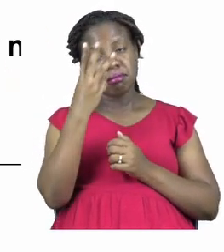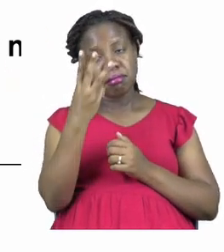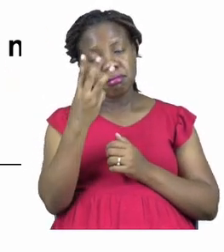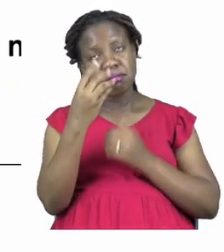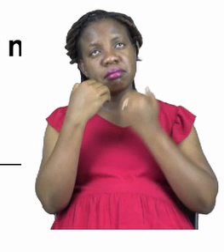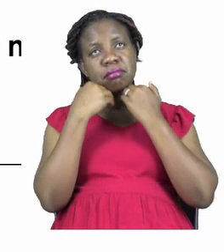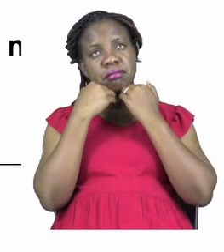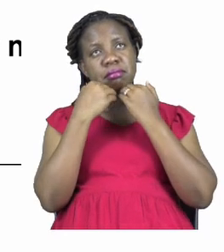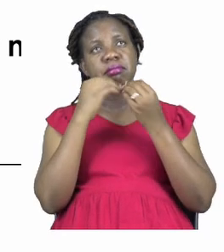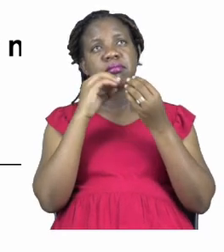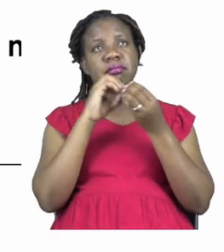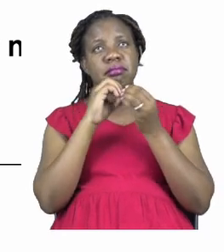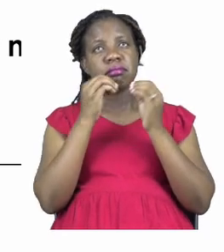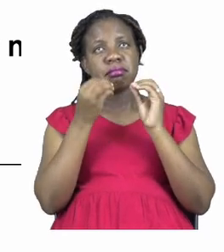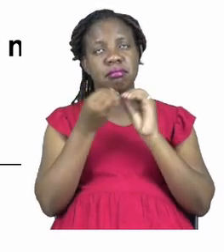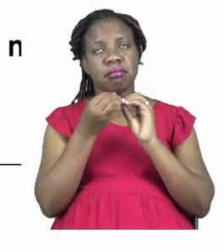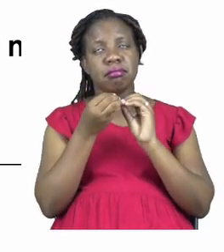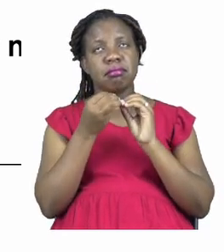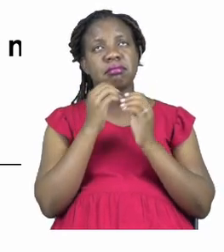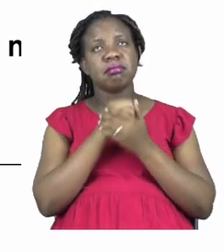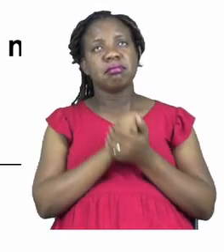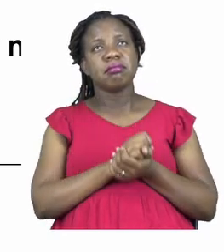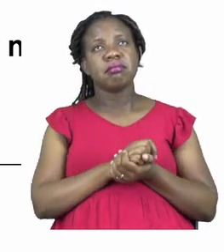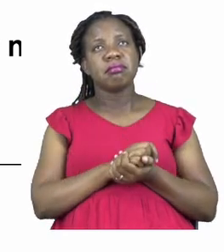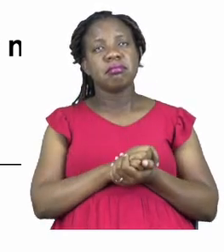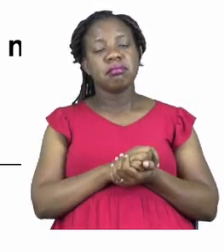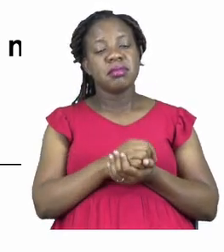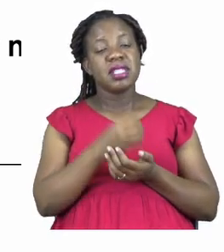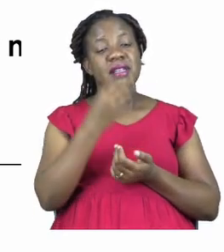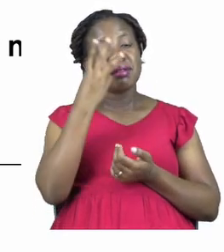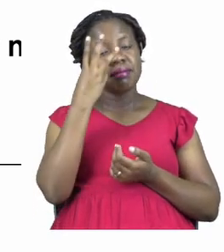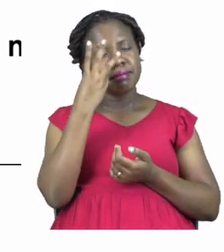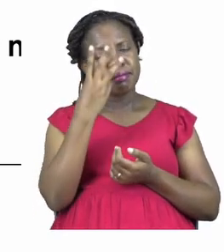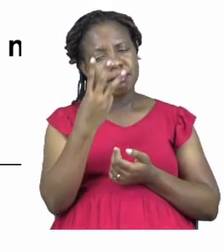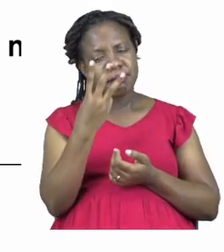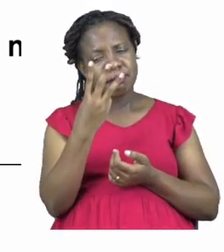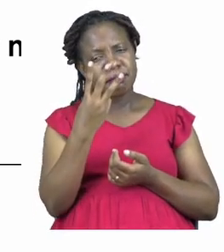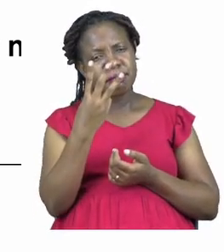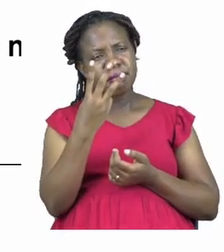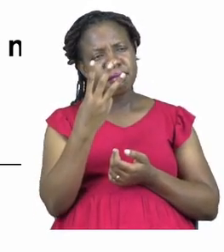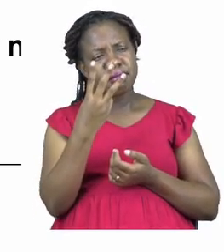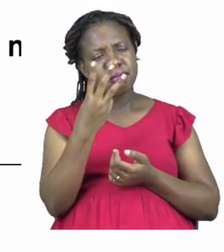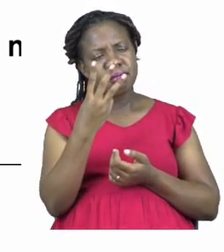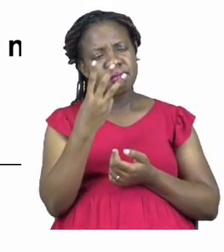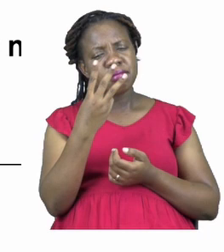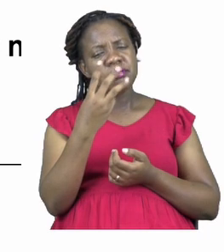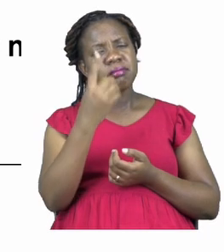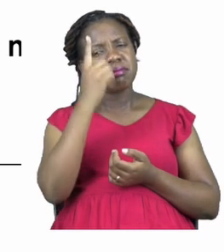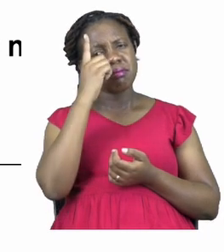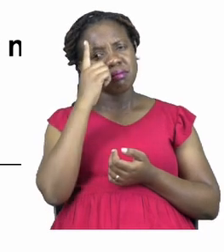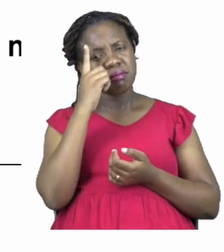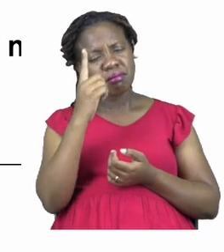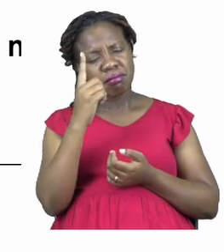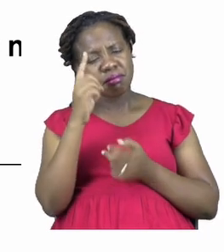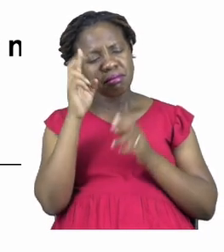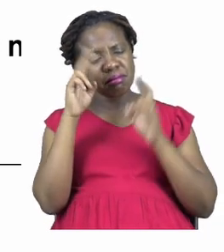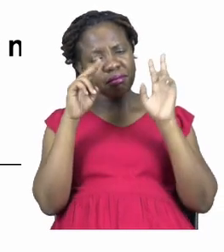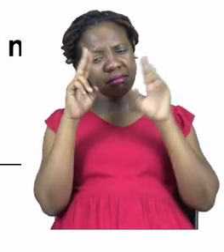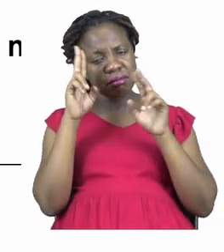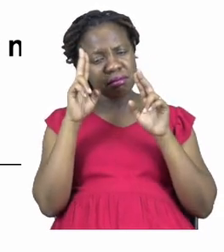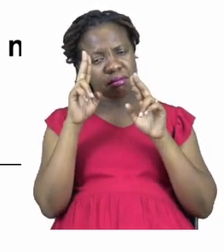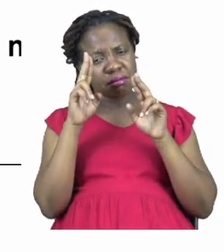3 carrots for each rabbit, we need to come up with a sum. Now that